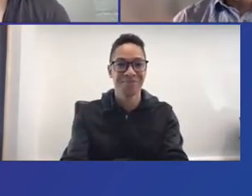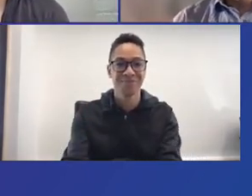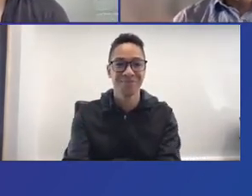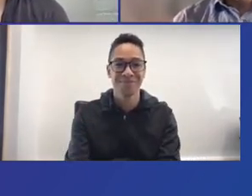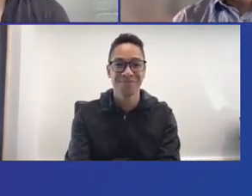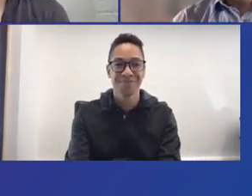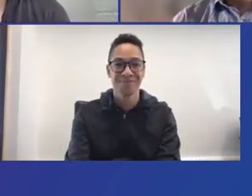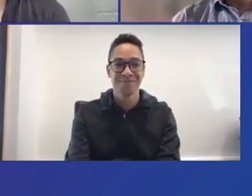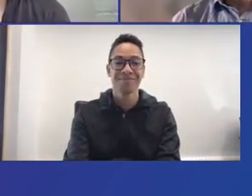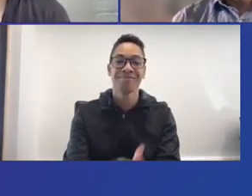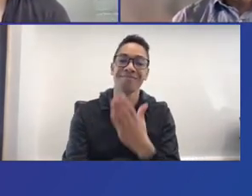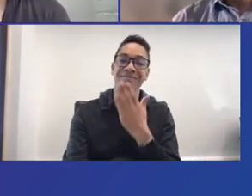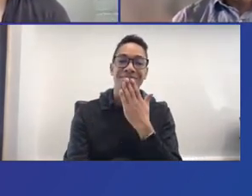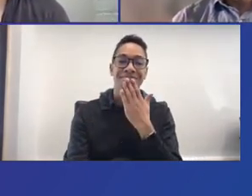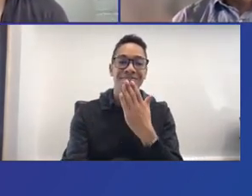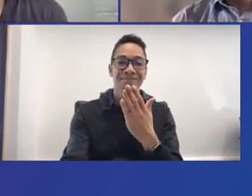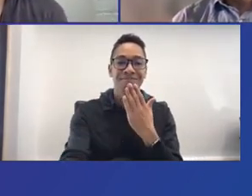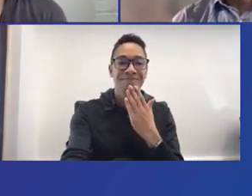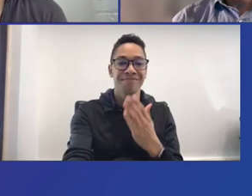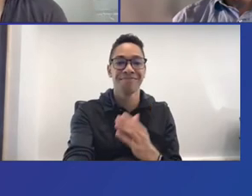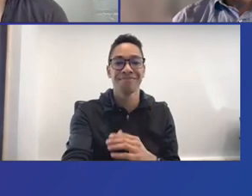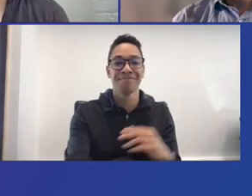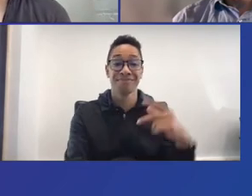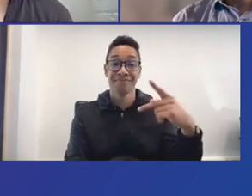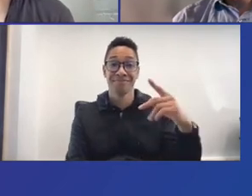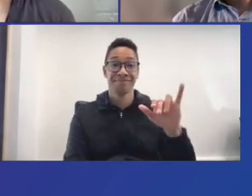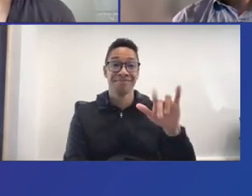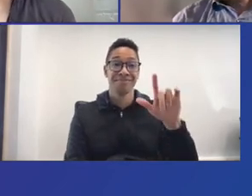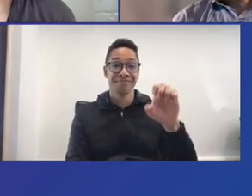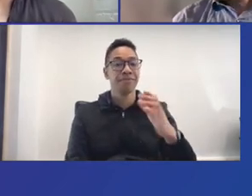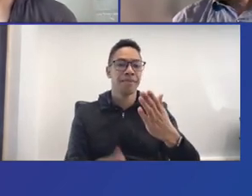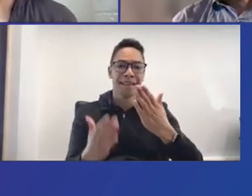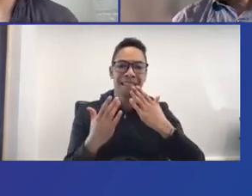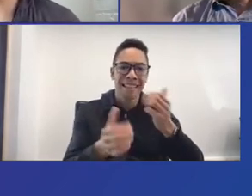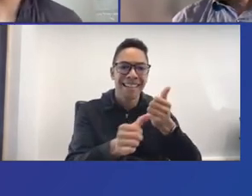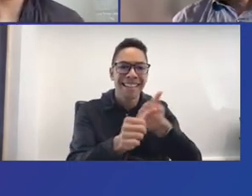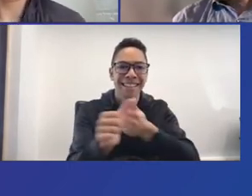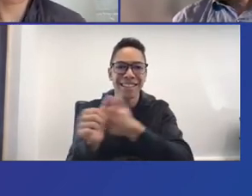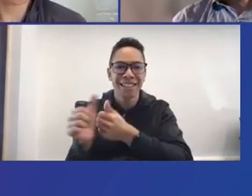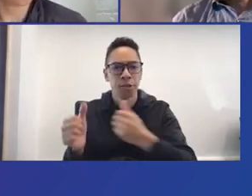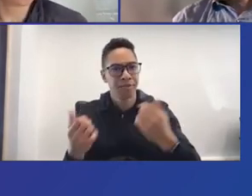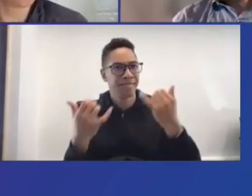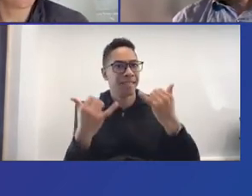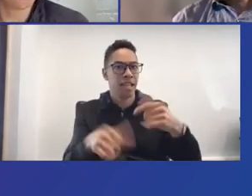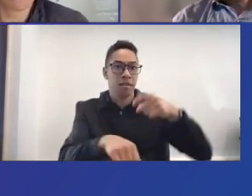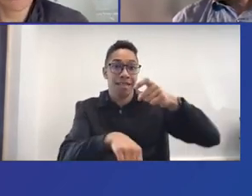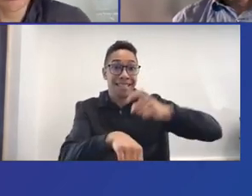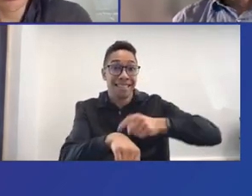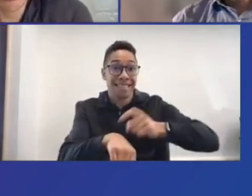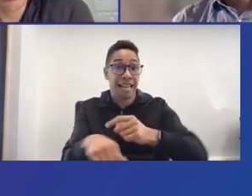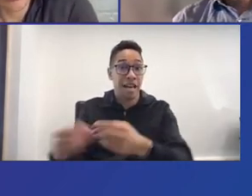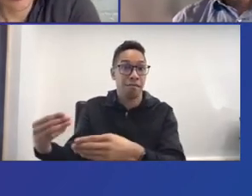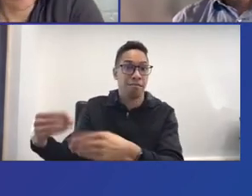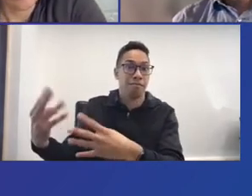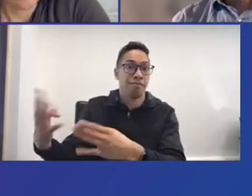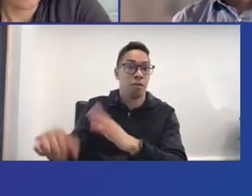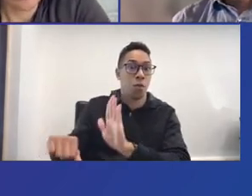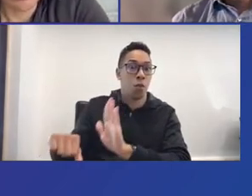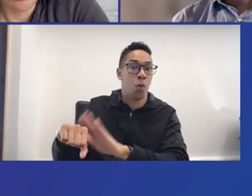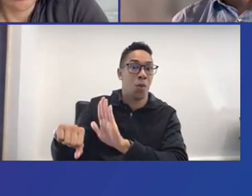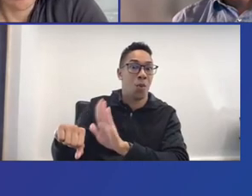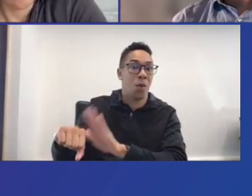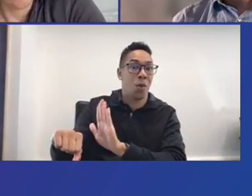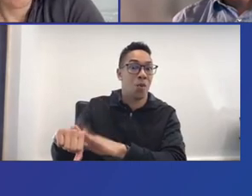Thank you. Thank you each. I feel like this moment when we're getting all of the time notifications is so tough, and you have